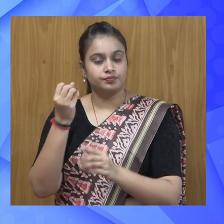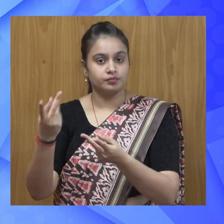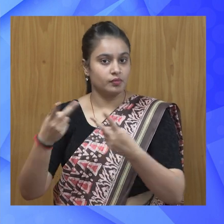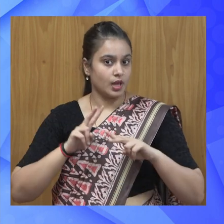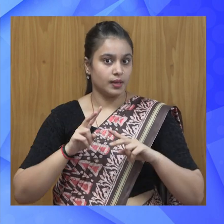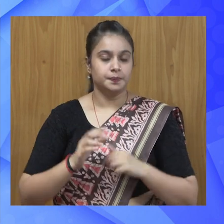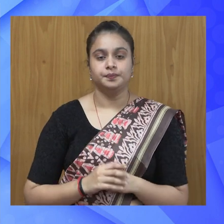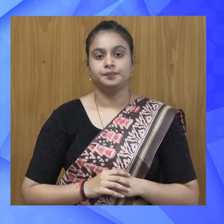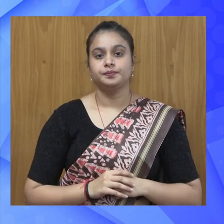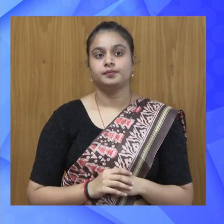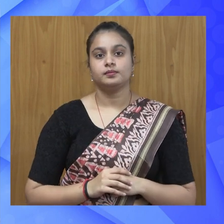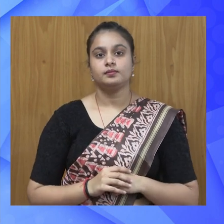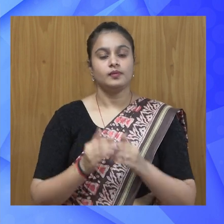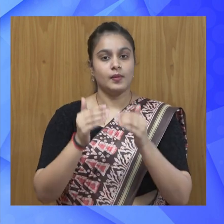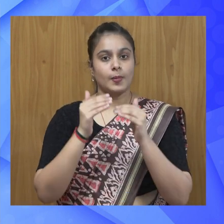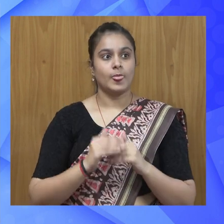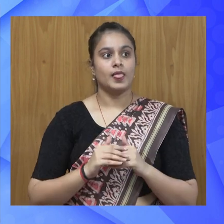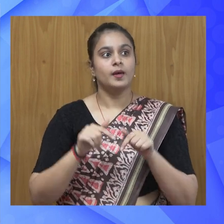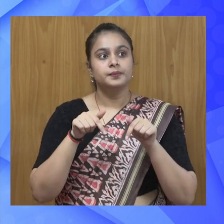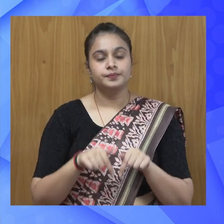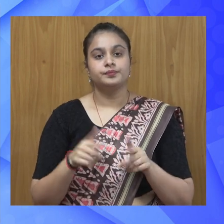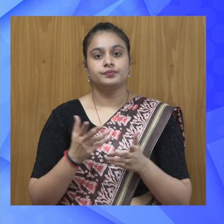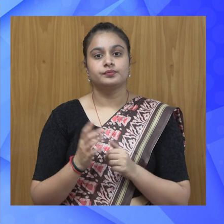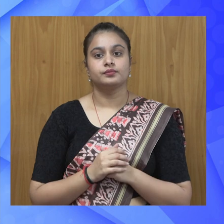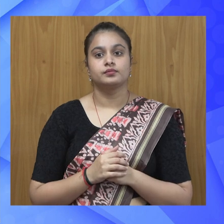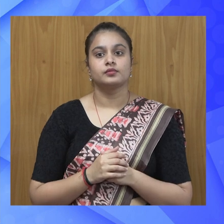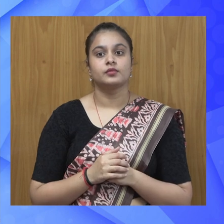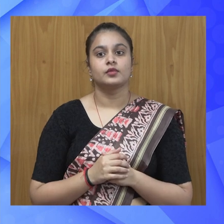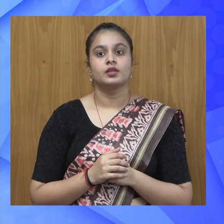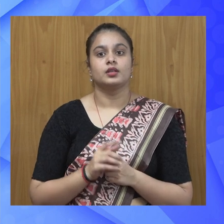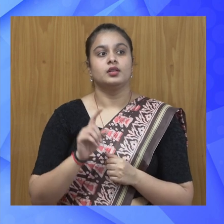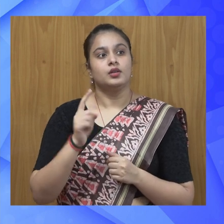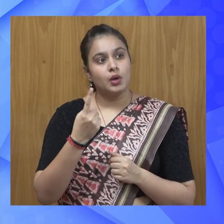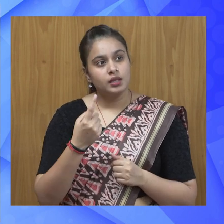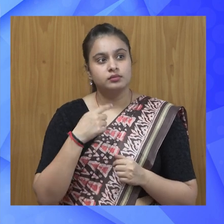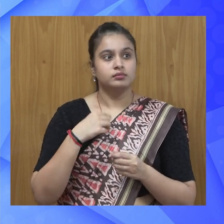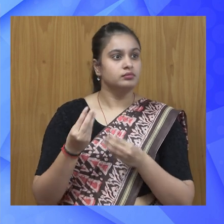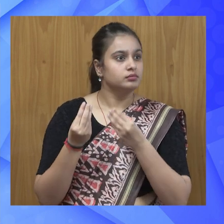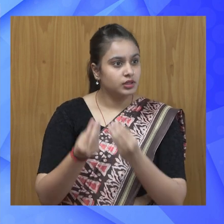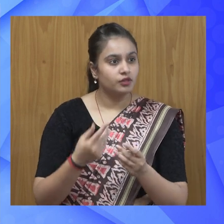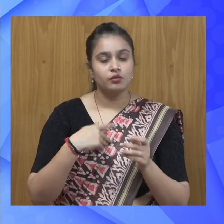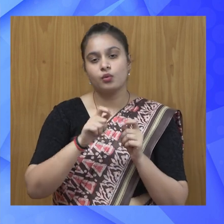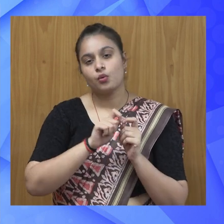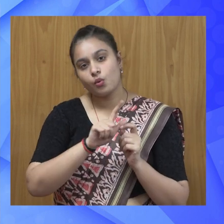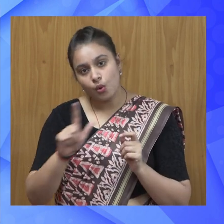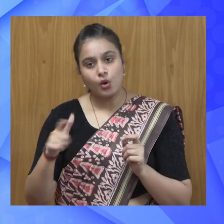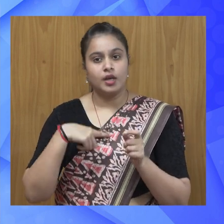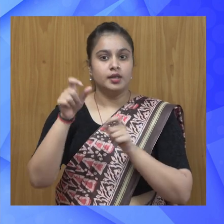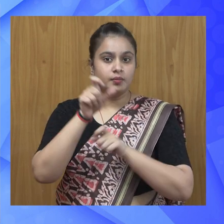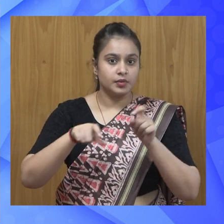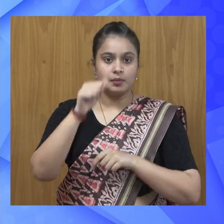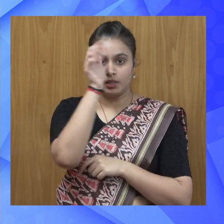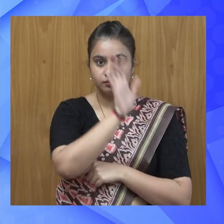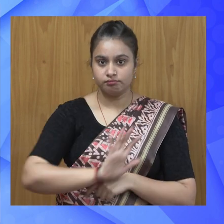Next. So this is what one kind of service we provide for all the citizens across